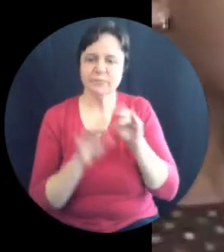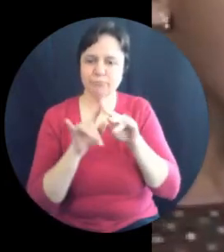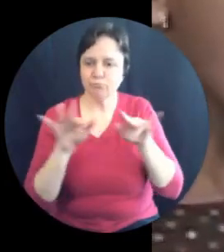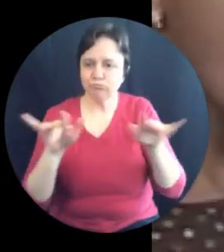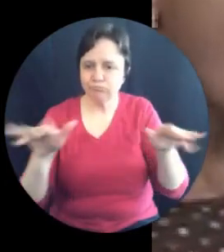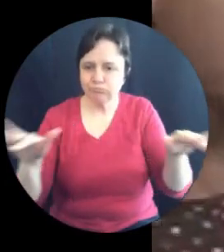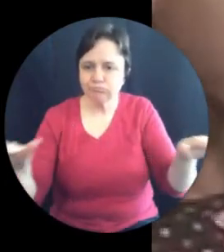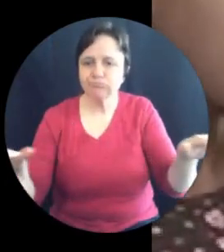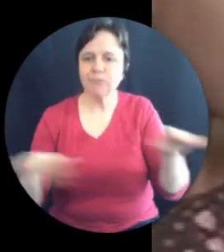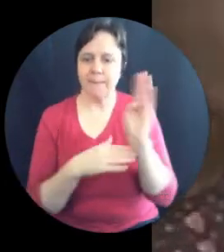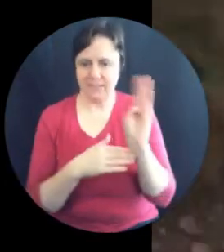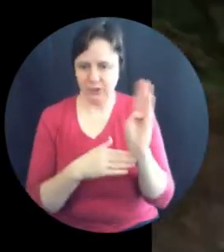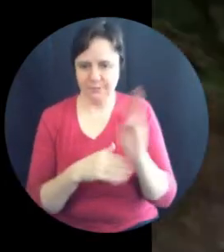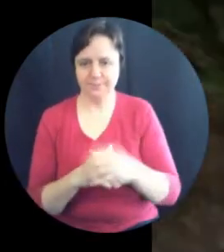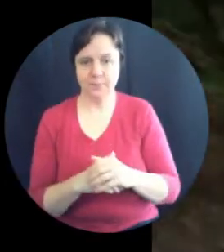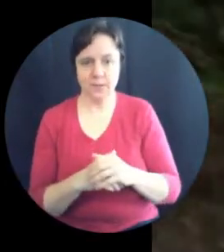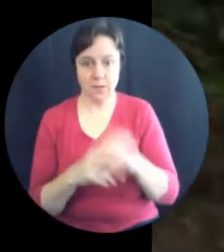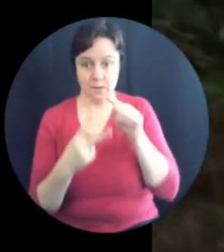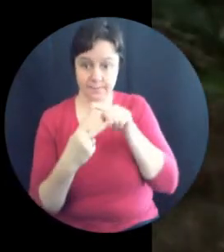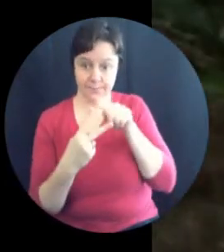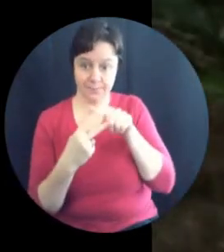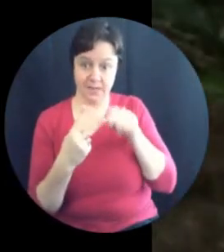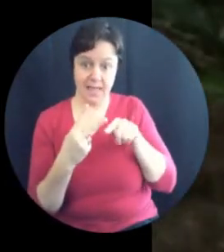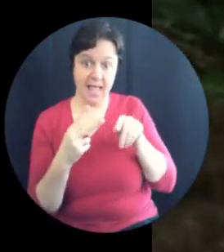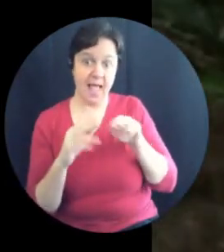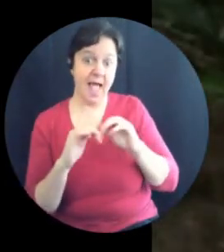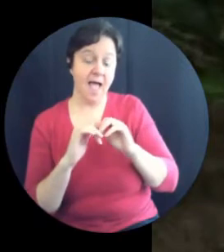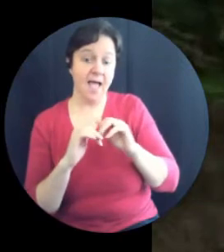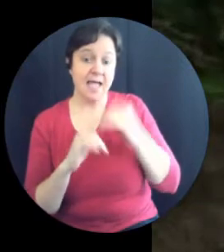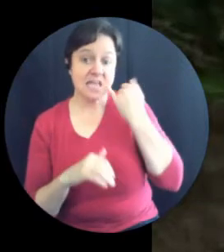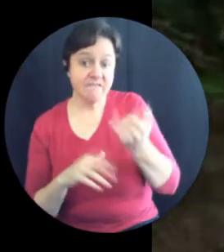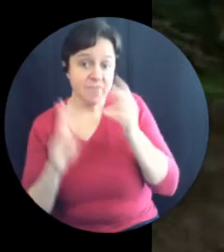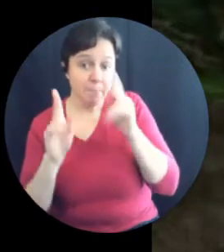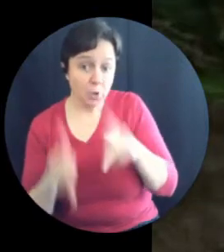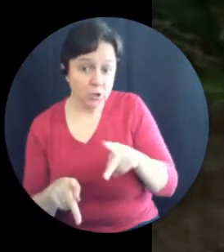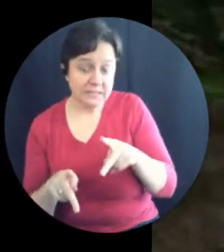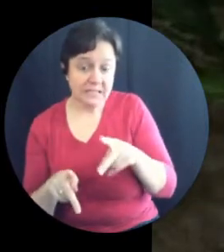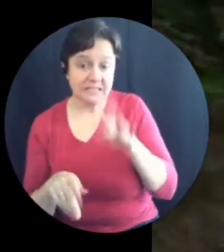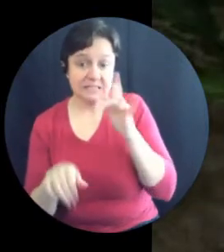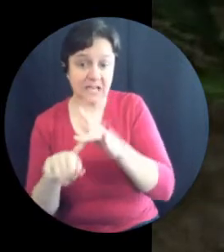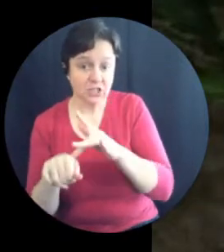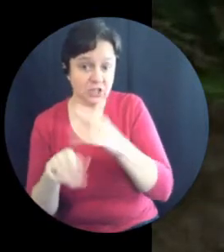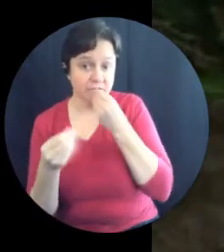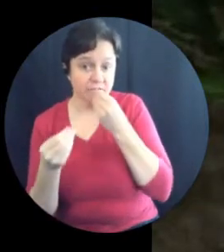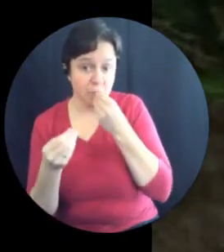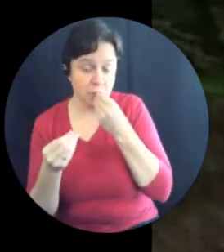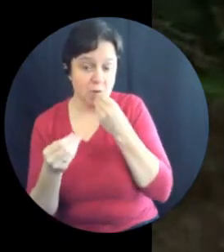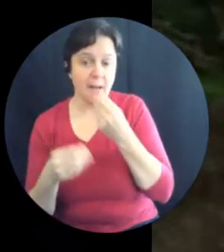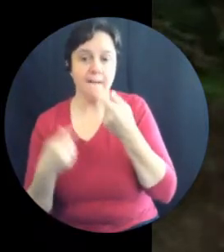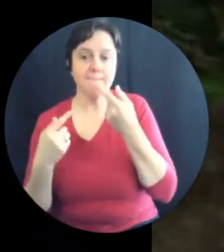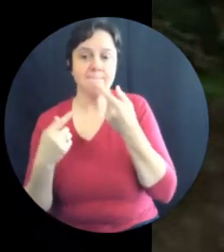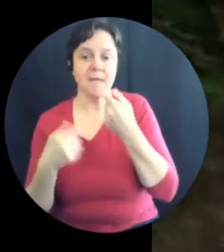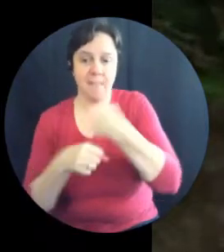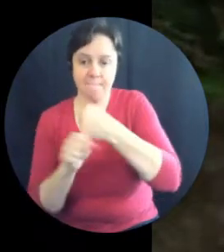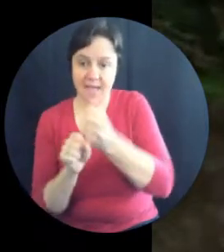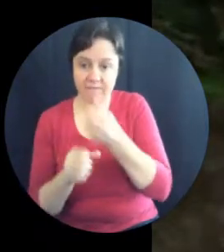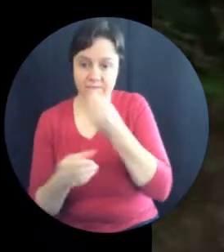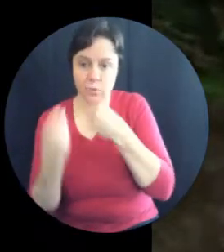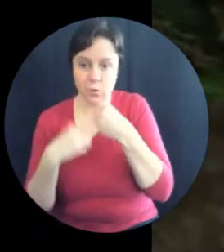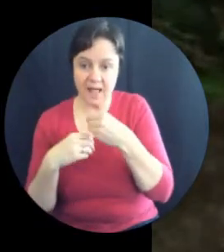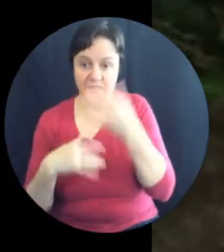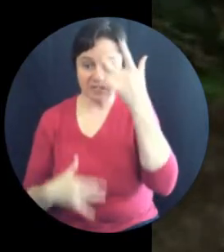Two ways. One, if someone is improperly handling the food, where they're sick and they don't wash their hands and